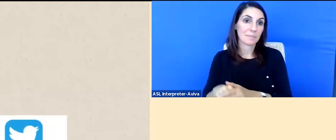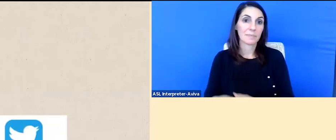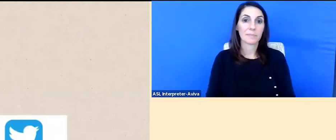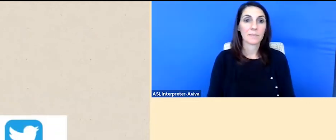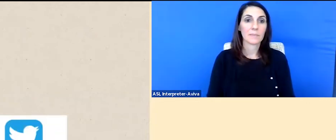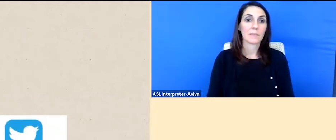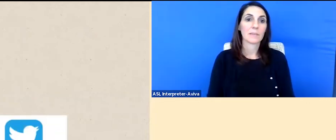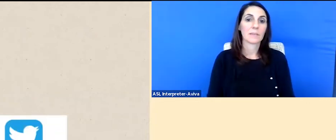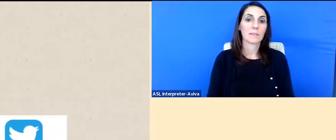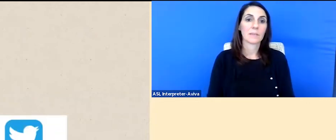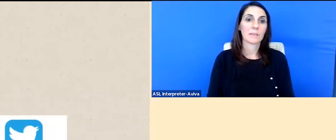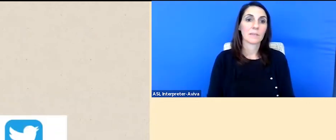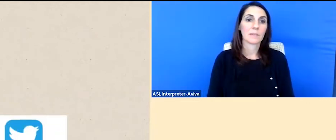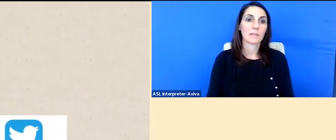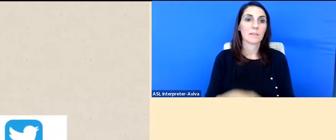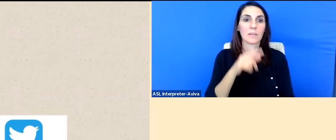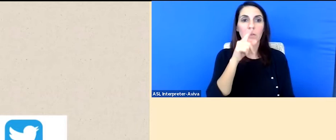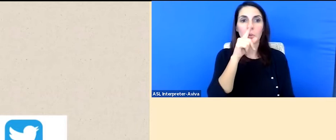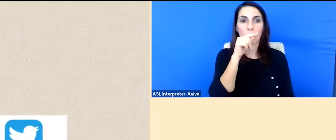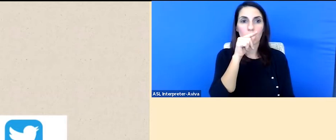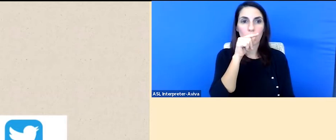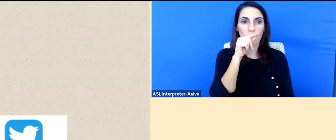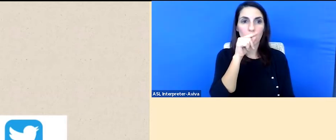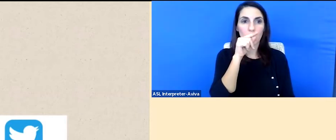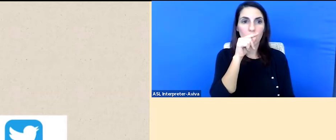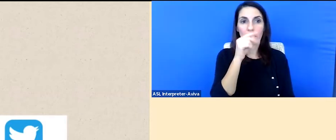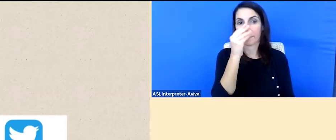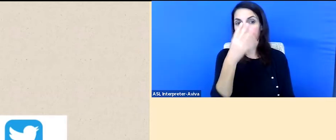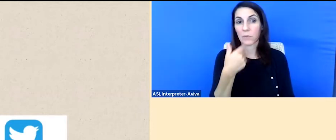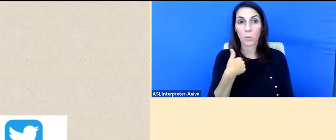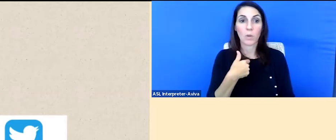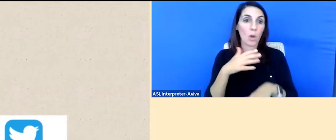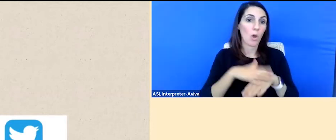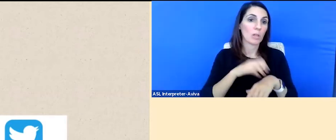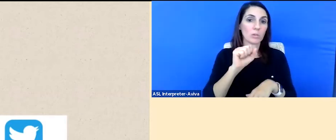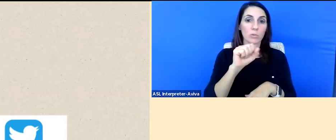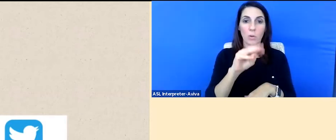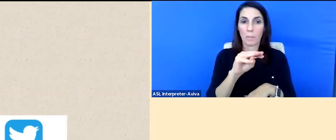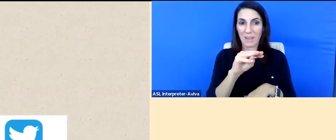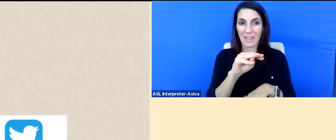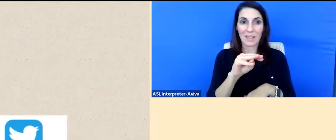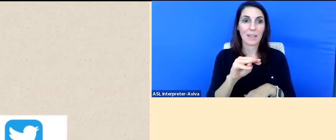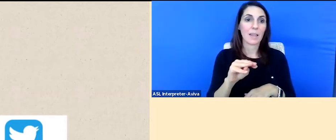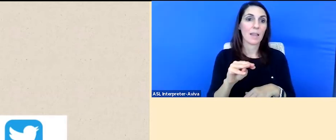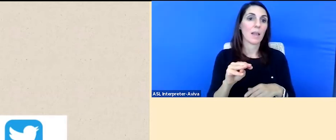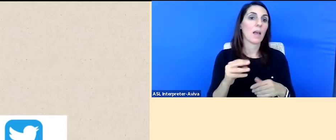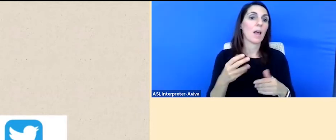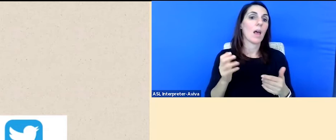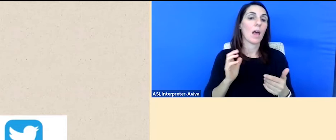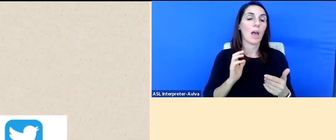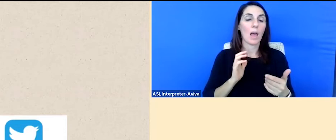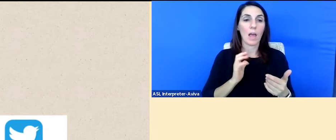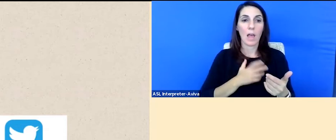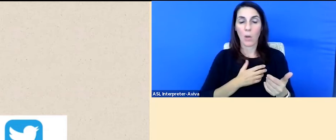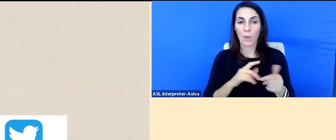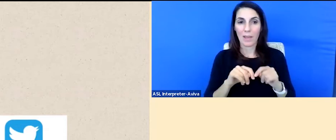for tweeters amongst us, we are on social media. And our team in our department also looks